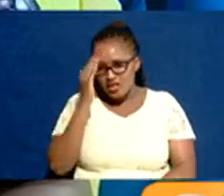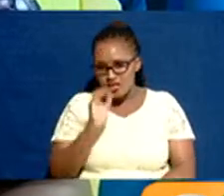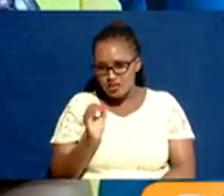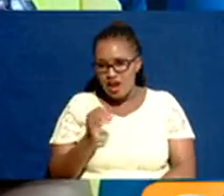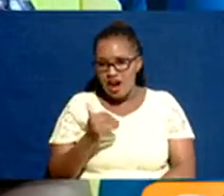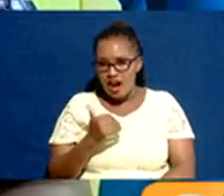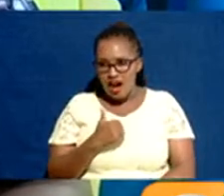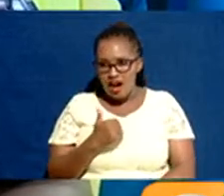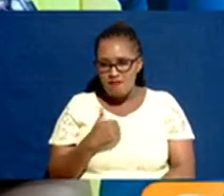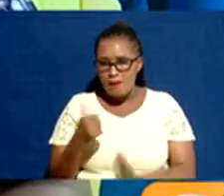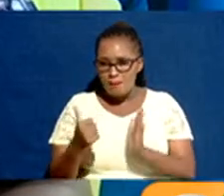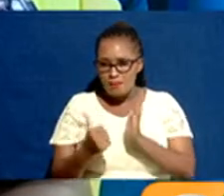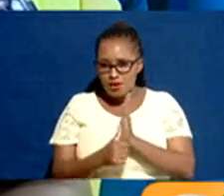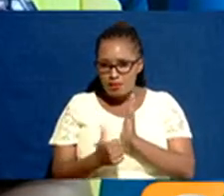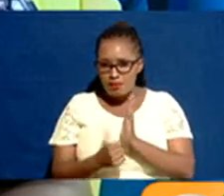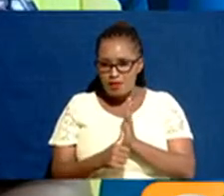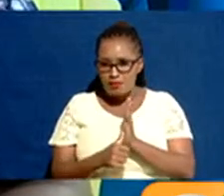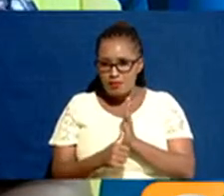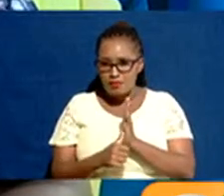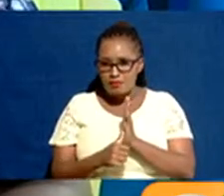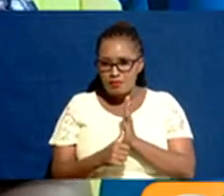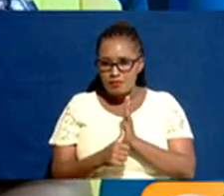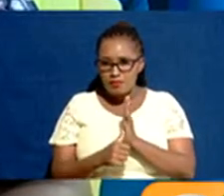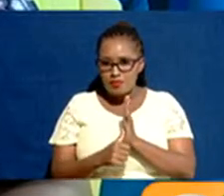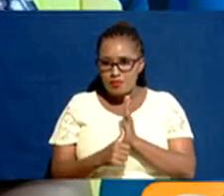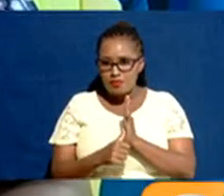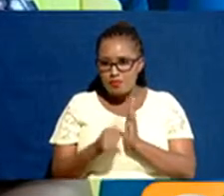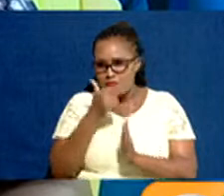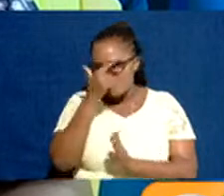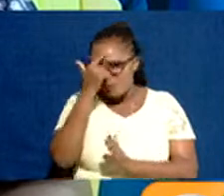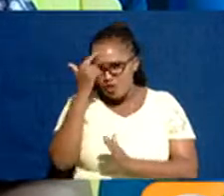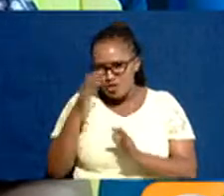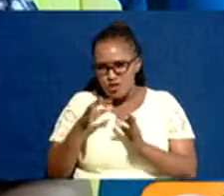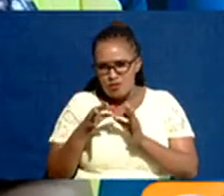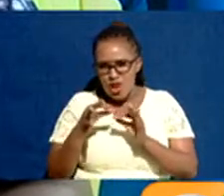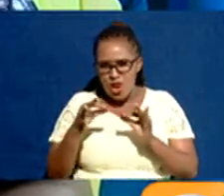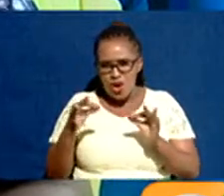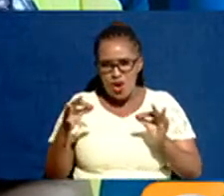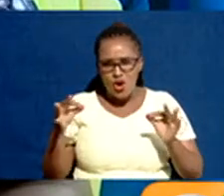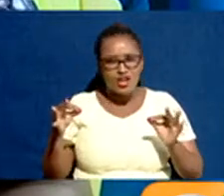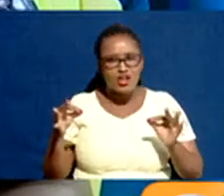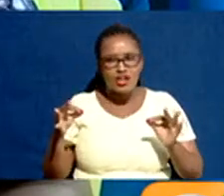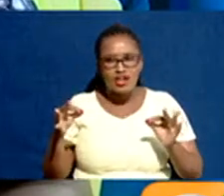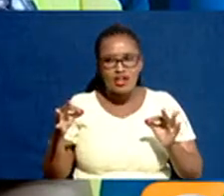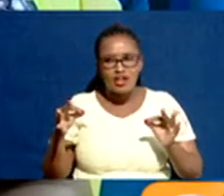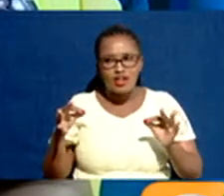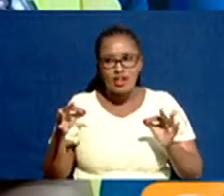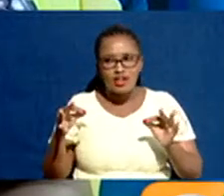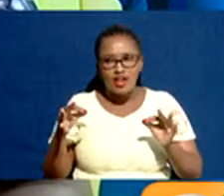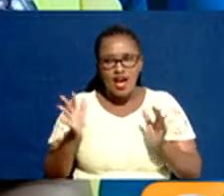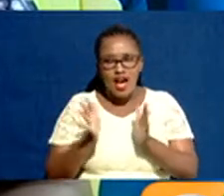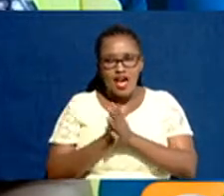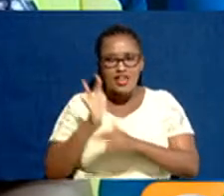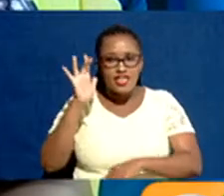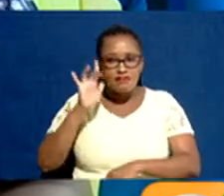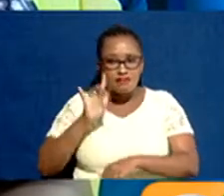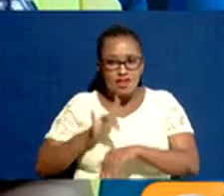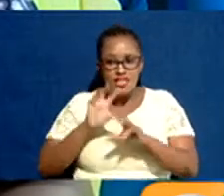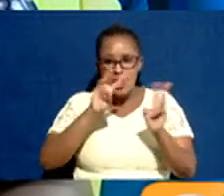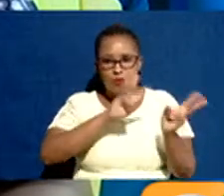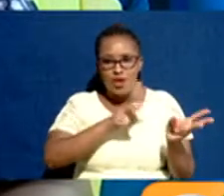are having a problem because of the prolonging drought and the effects of climate